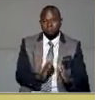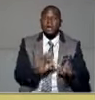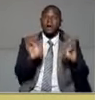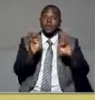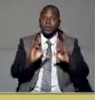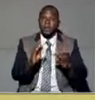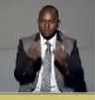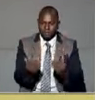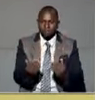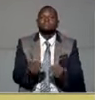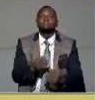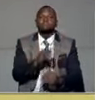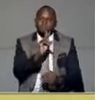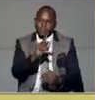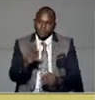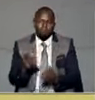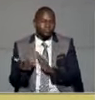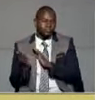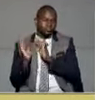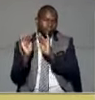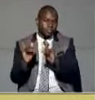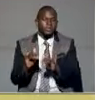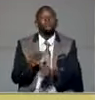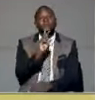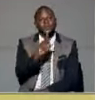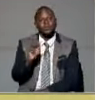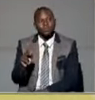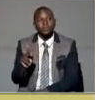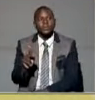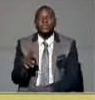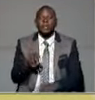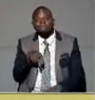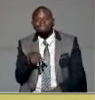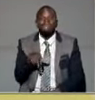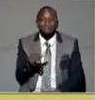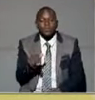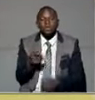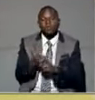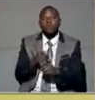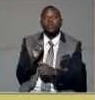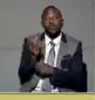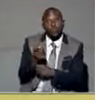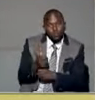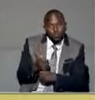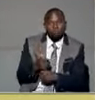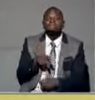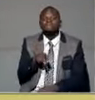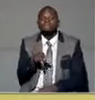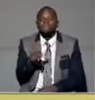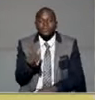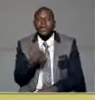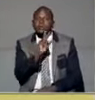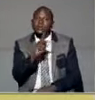now. Pilgrims have already moved to Kitgum, some on foot, especially from Gulu. They walked on foot up to